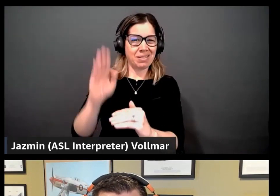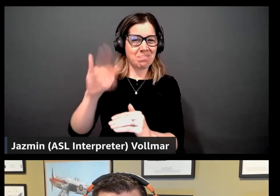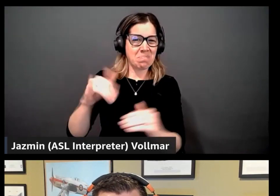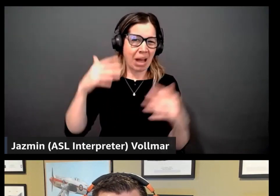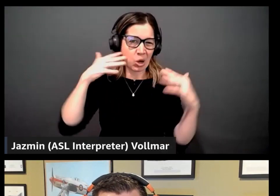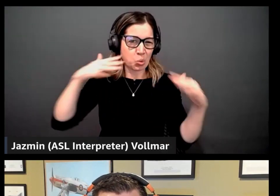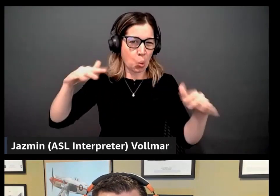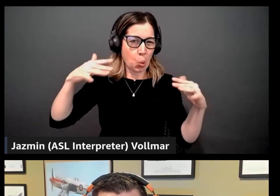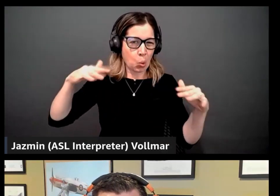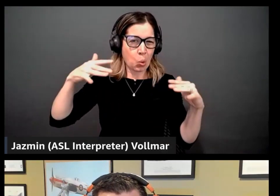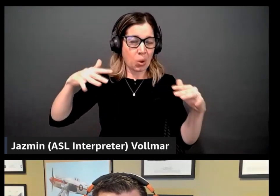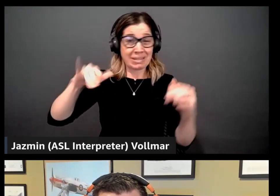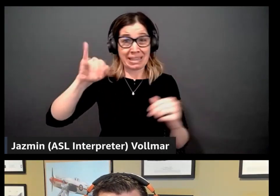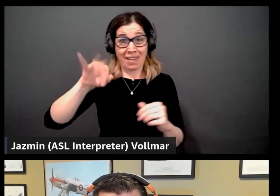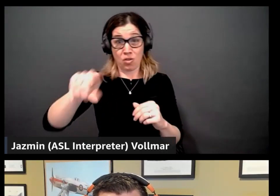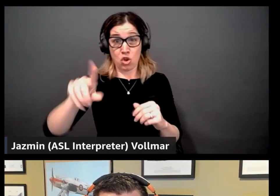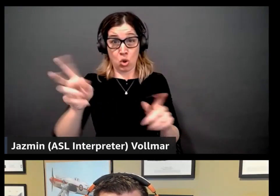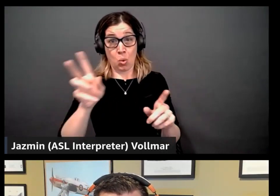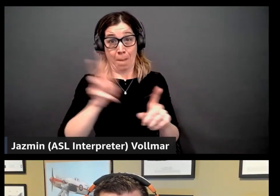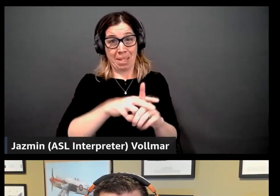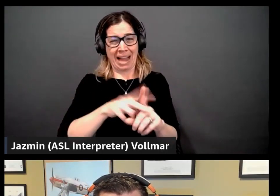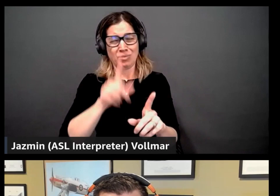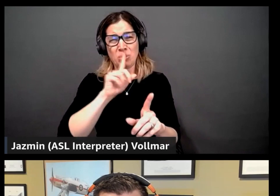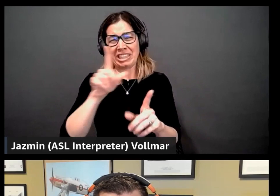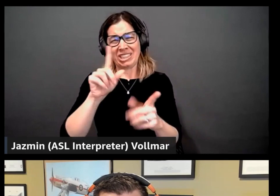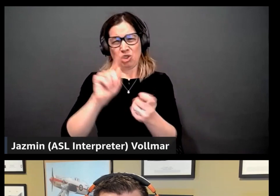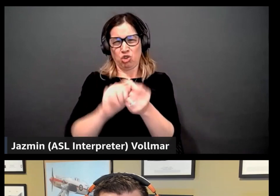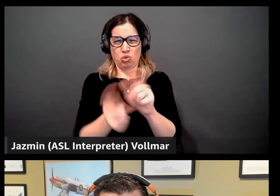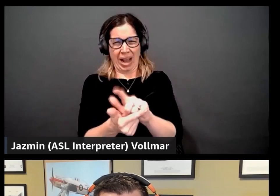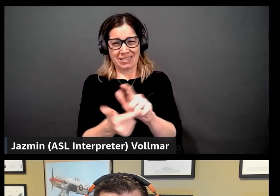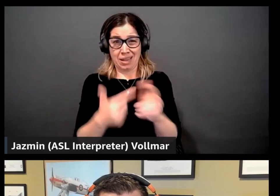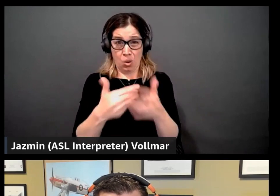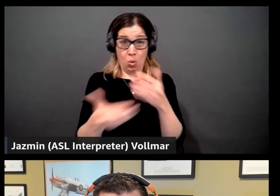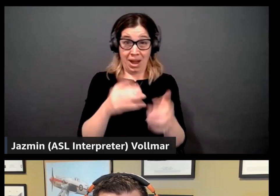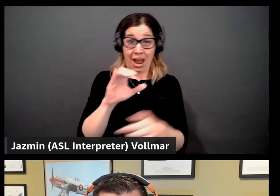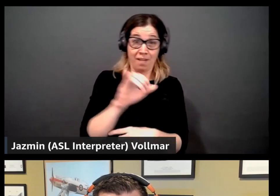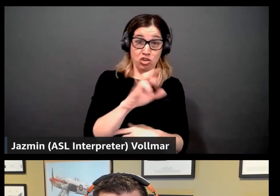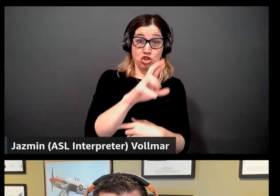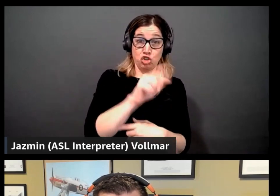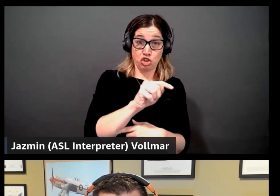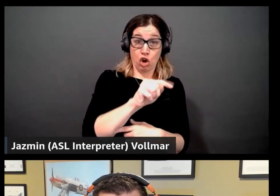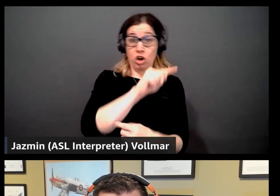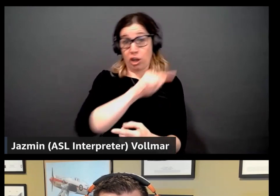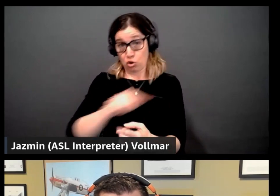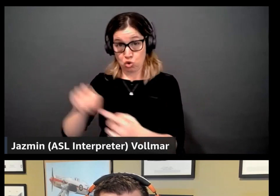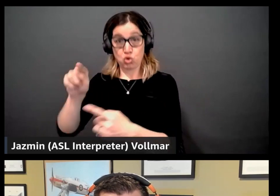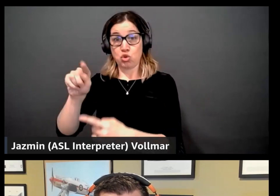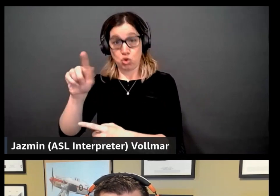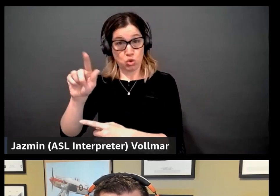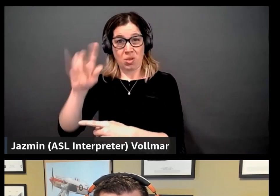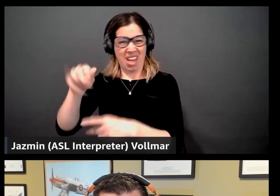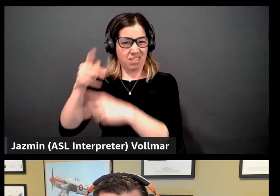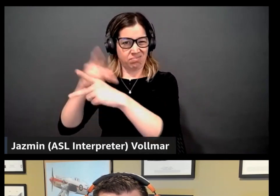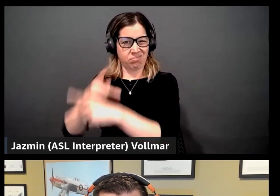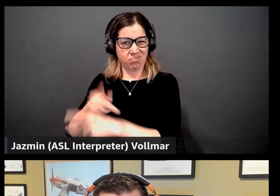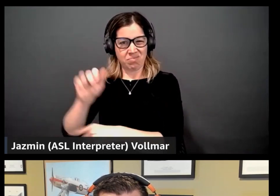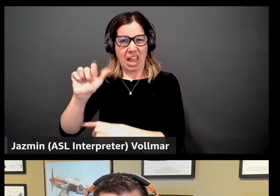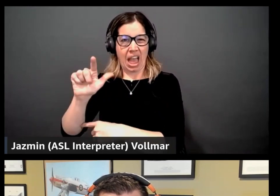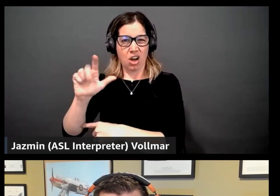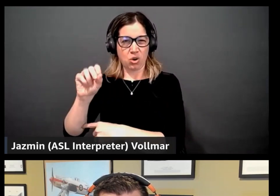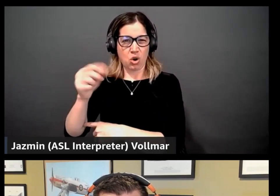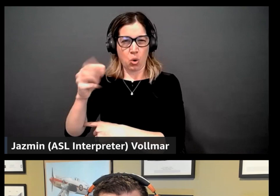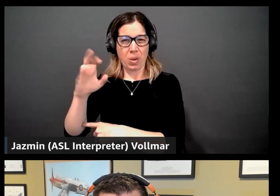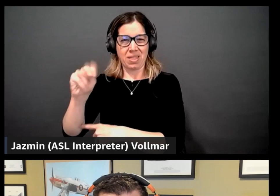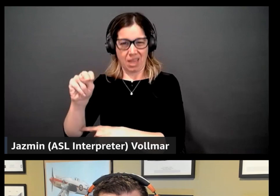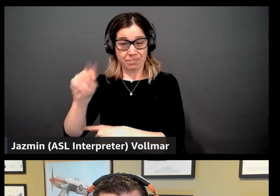just apply, like if you just translate whatever your circuit is from your algorithm into the predefined pulses and stack them one after